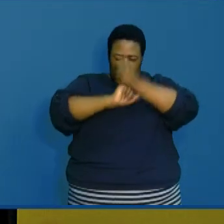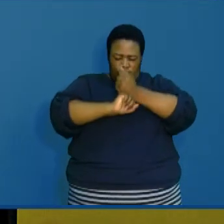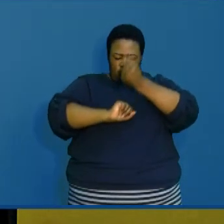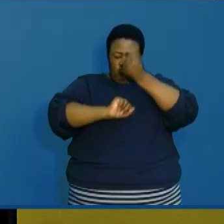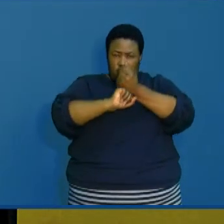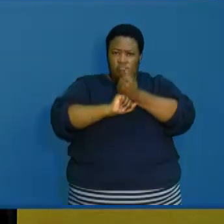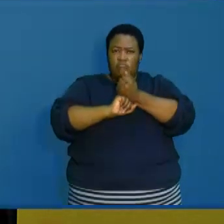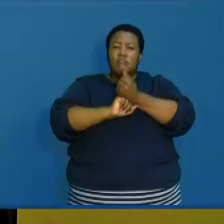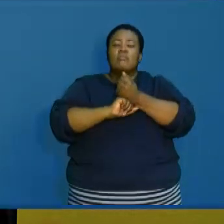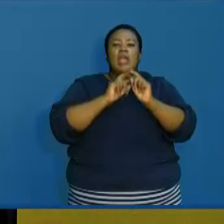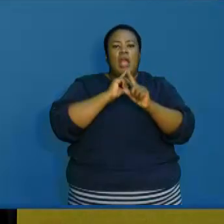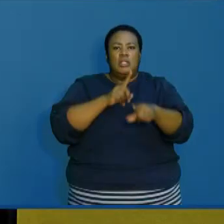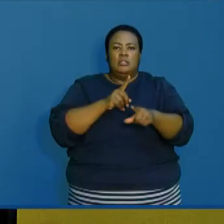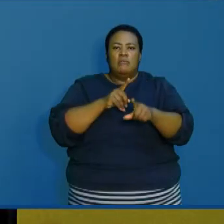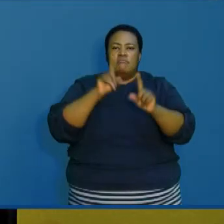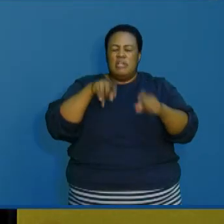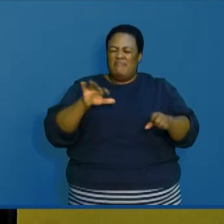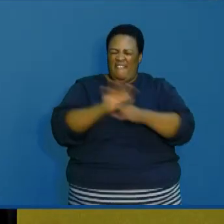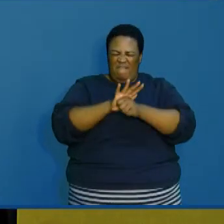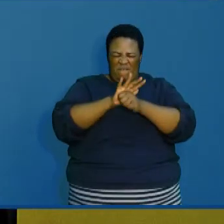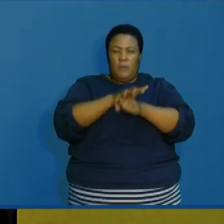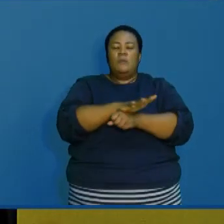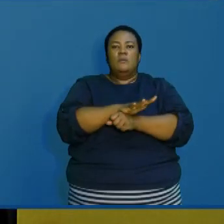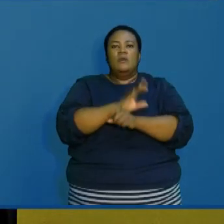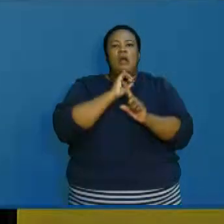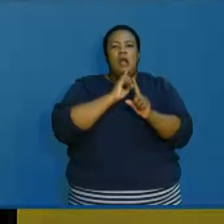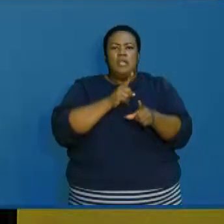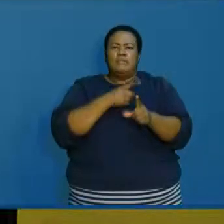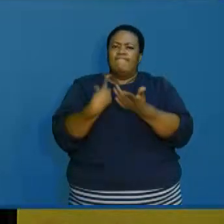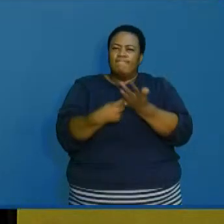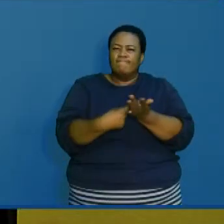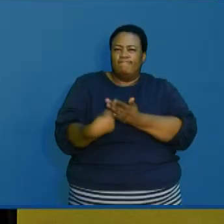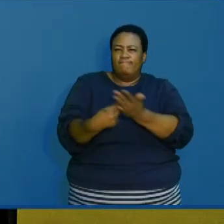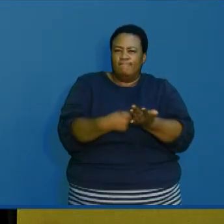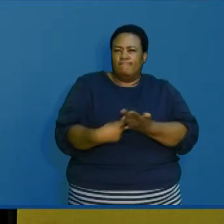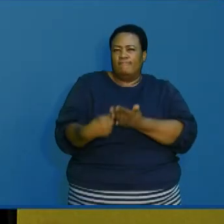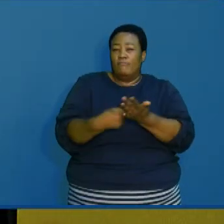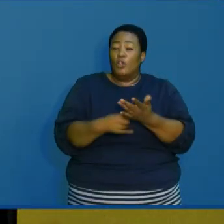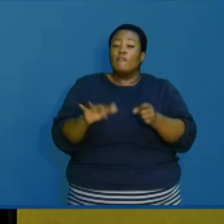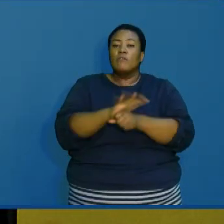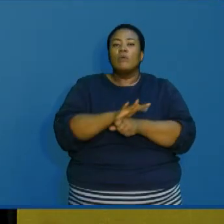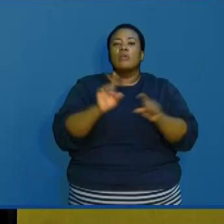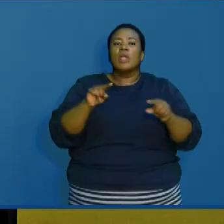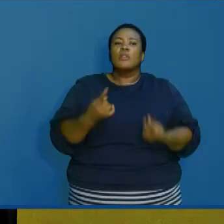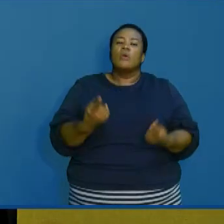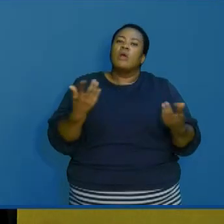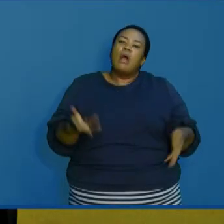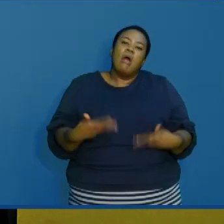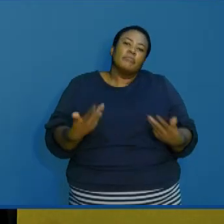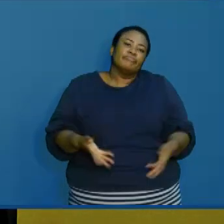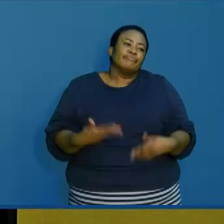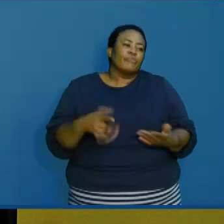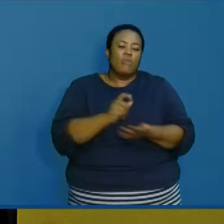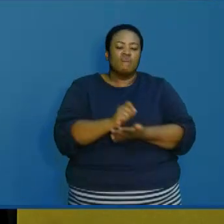answer. It must be fully discussed. You cannot just write a statement